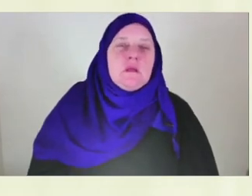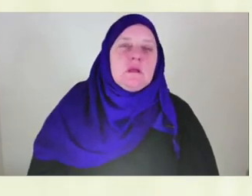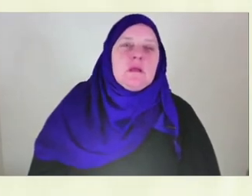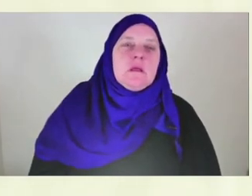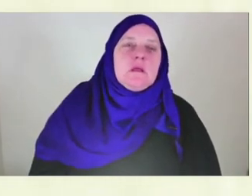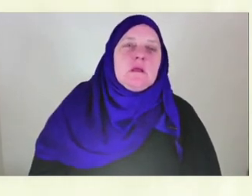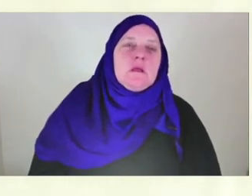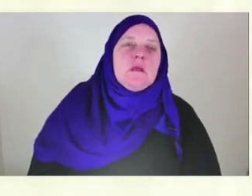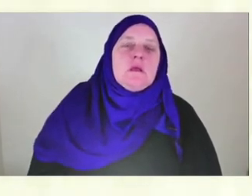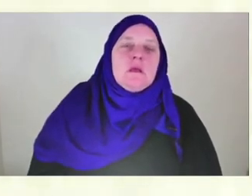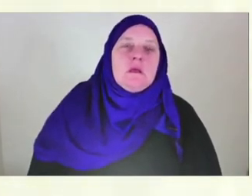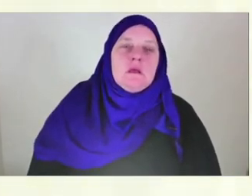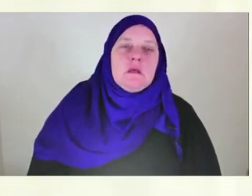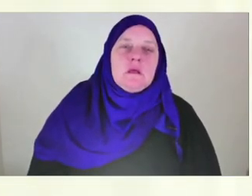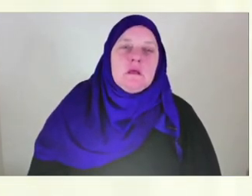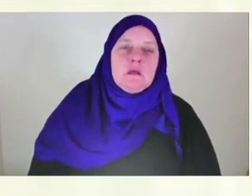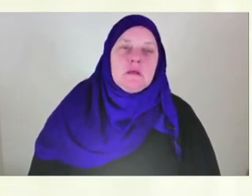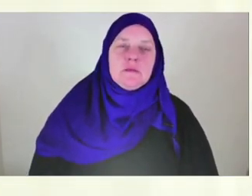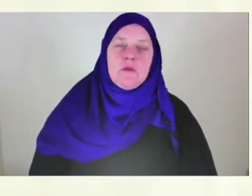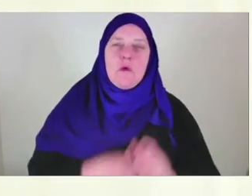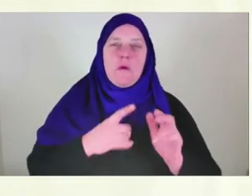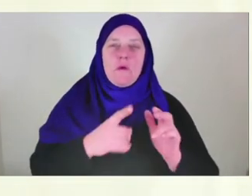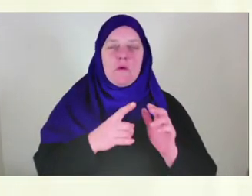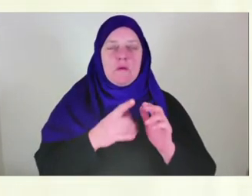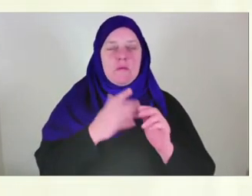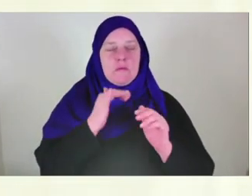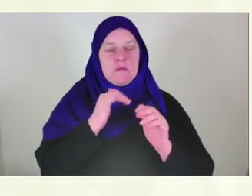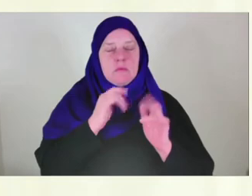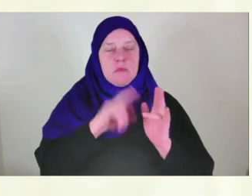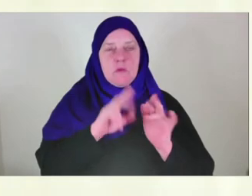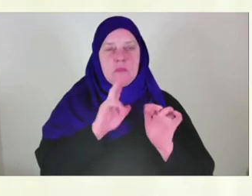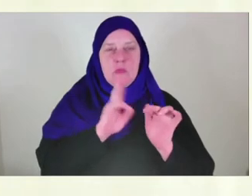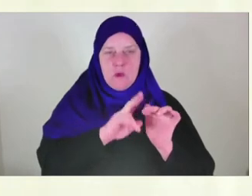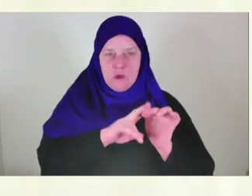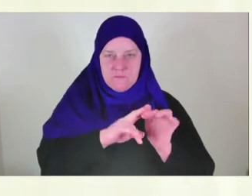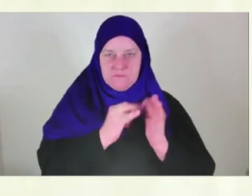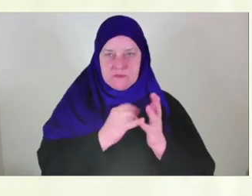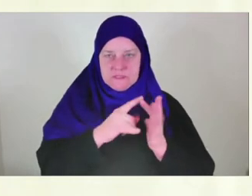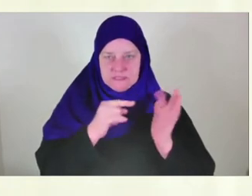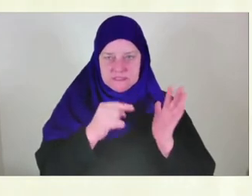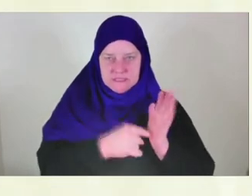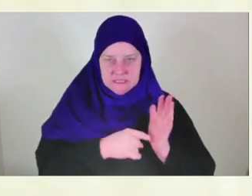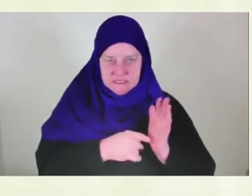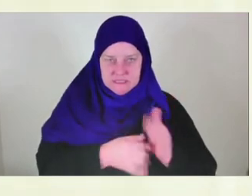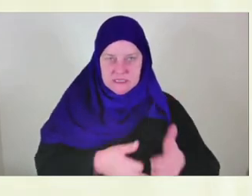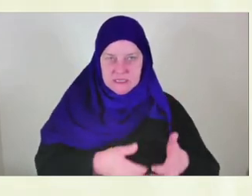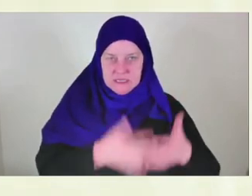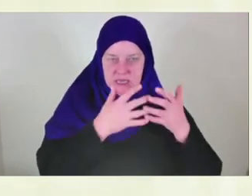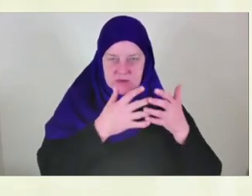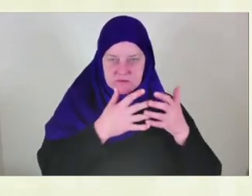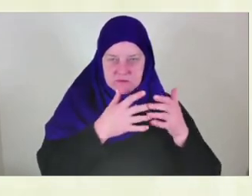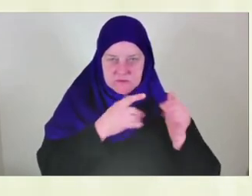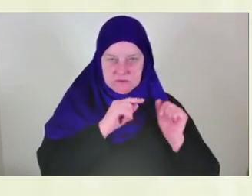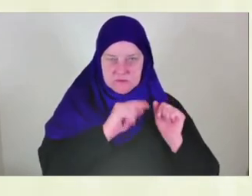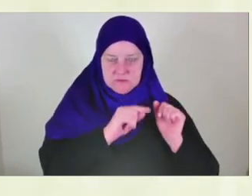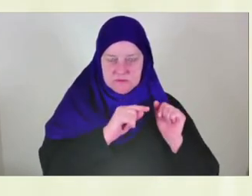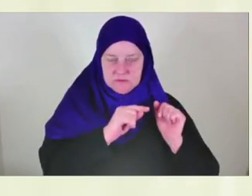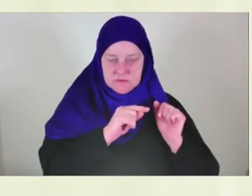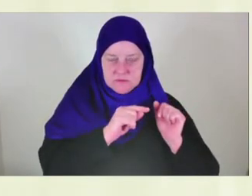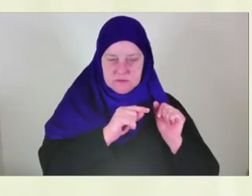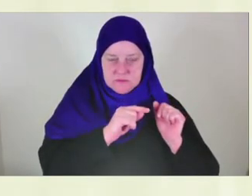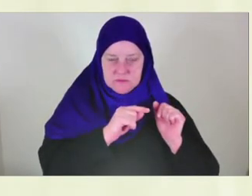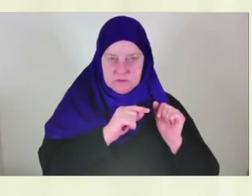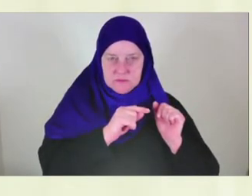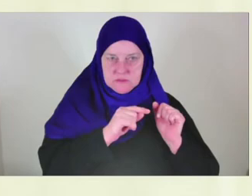because people put an offset account to reduce the interest rate. Yep. So if I'm putting the offset account just for that purpose, I have to pay Khums